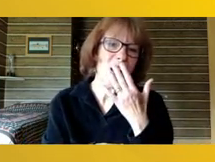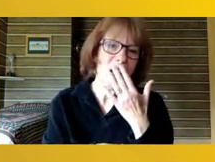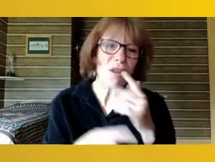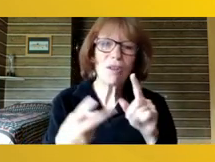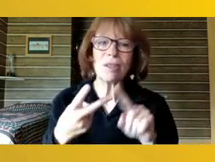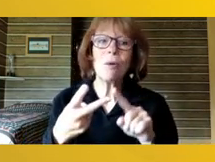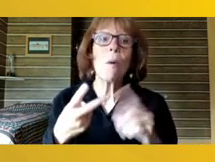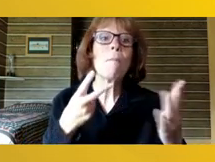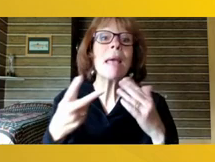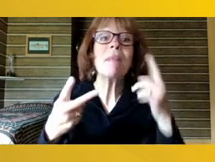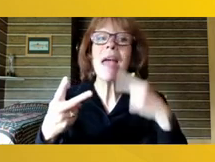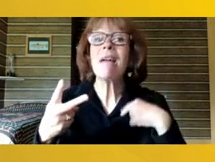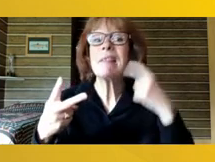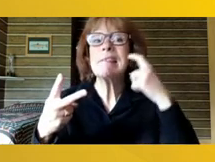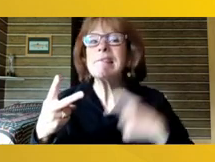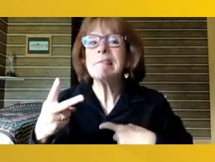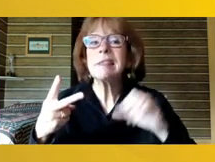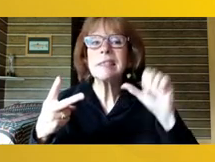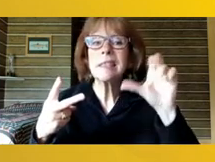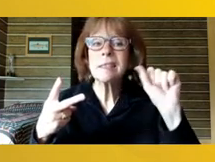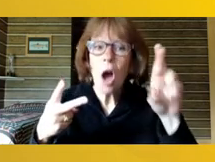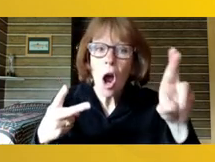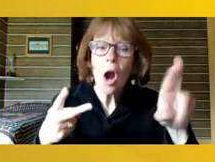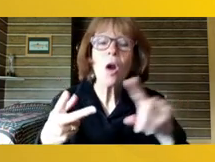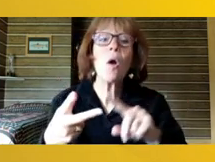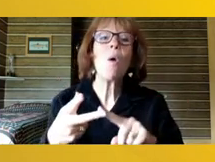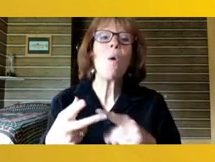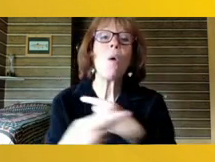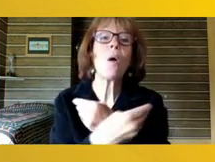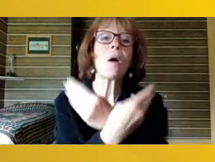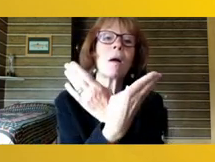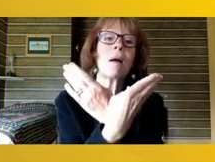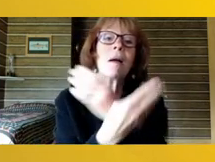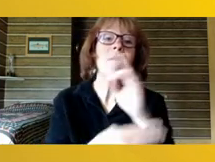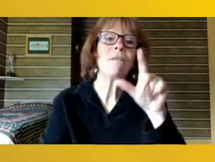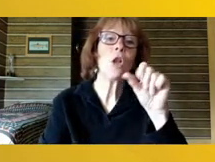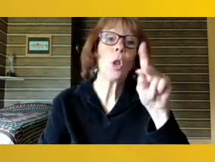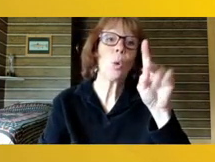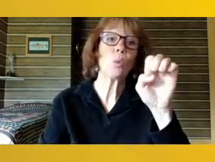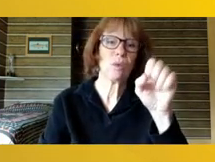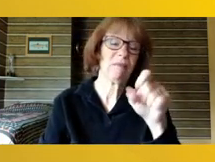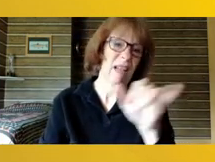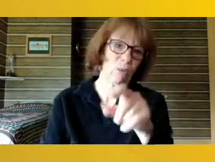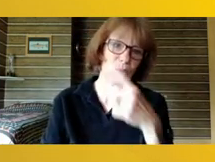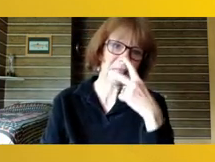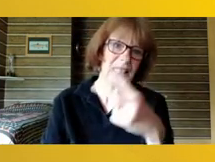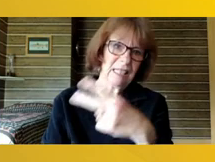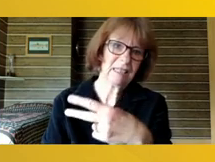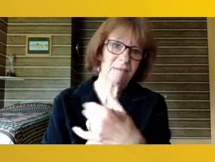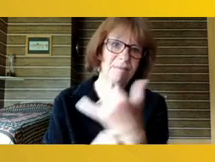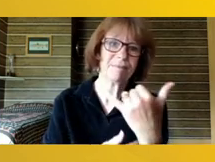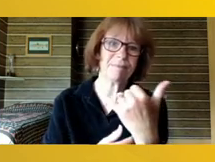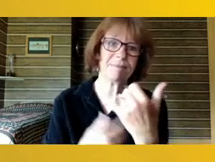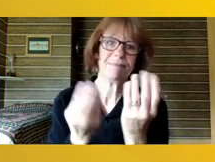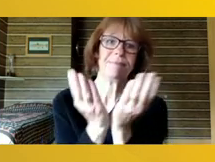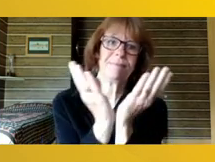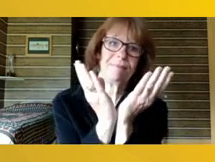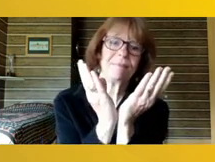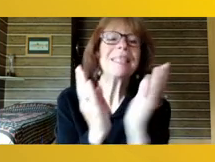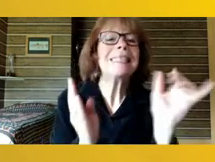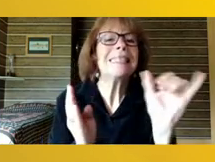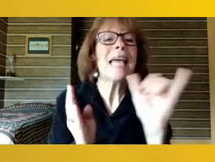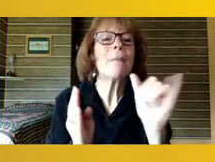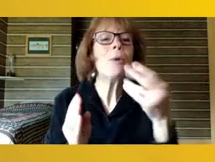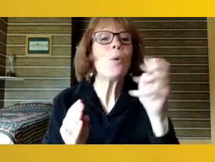and shapes of the flukes or the tail, such as in the image shown here. This is similar to how human fingerprints are used